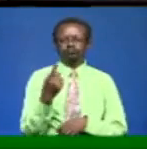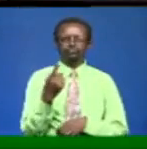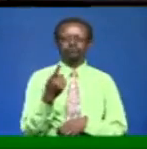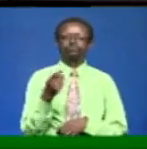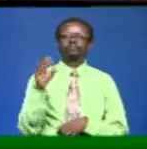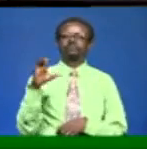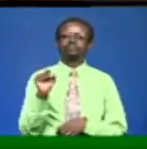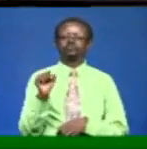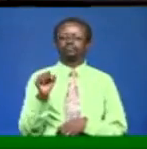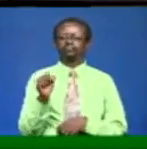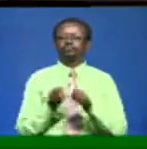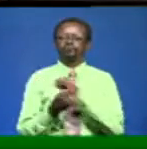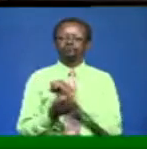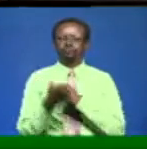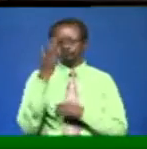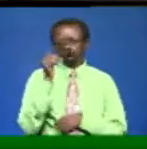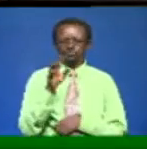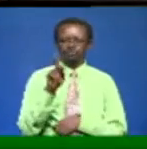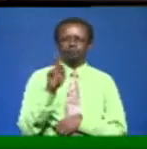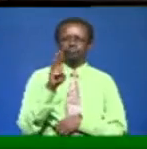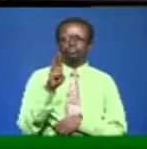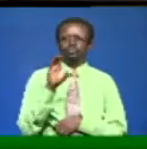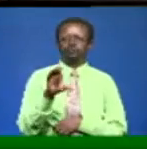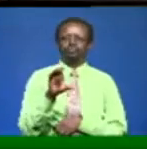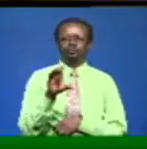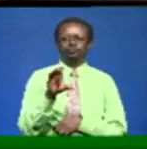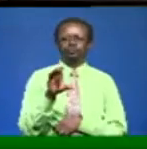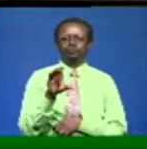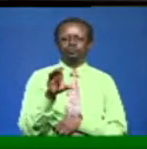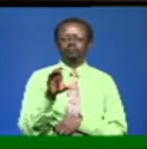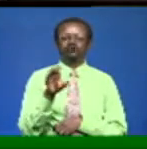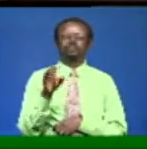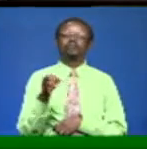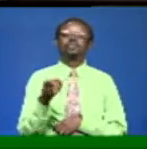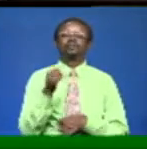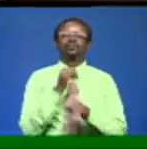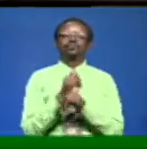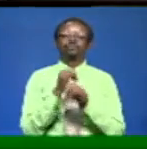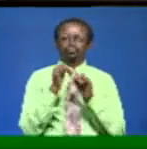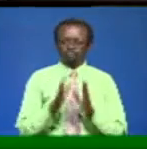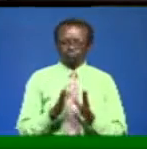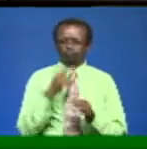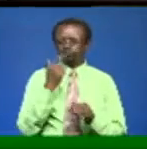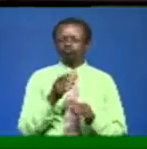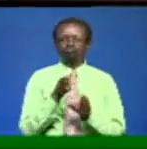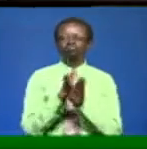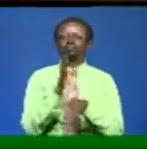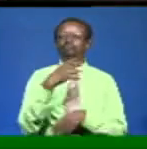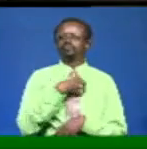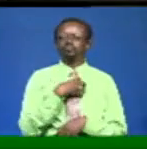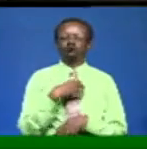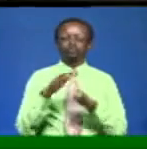why KBC, that's Kenya Broadcasting Corporation employees who retire, have to wait for